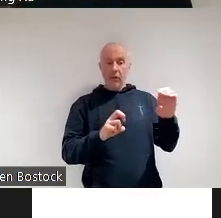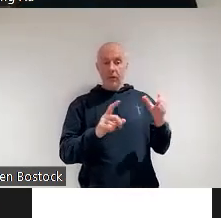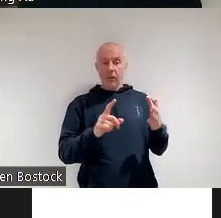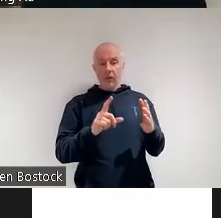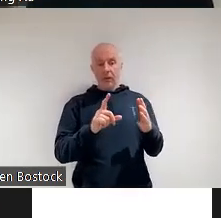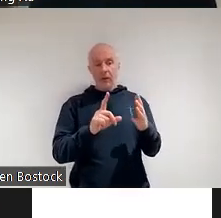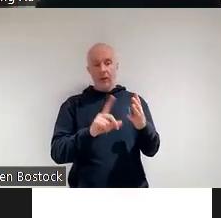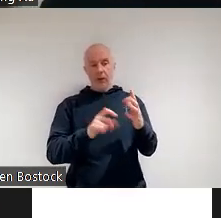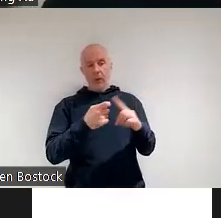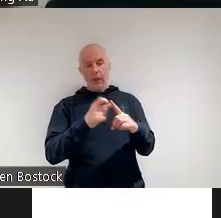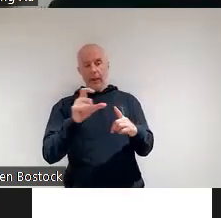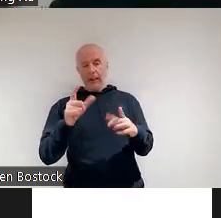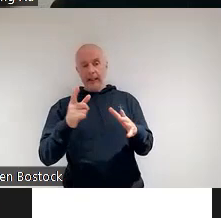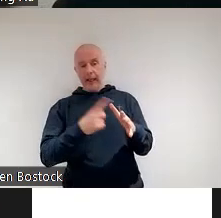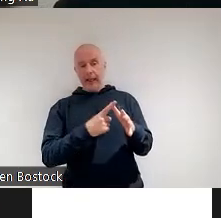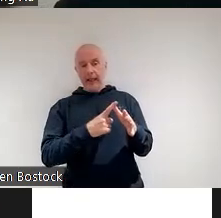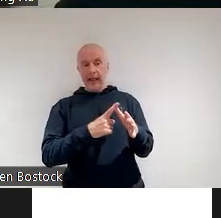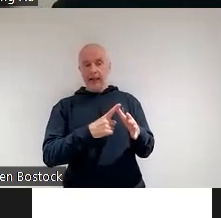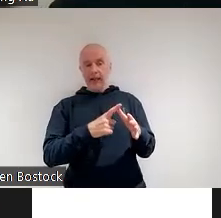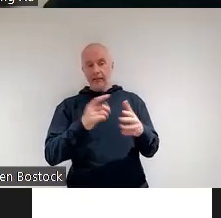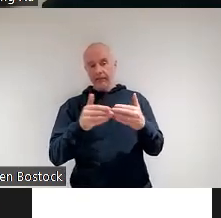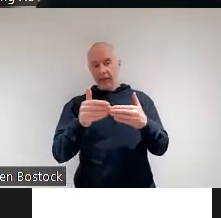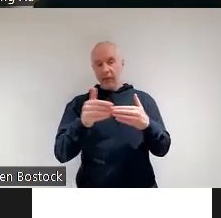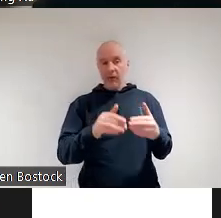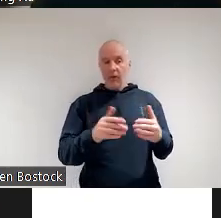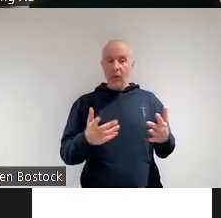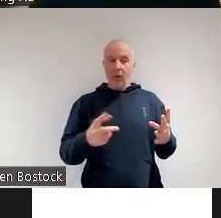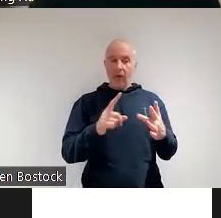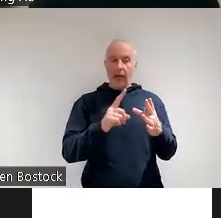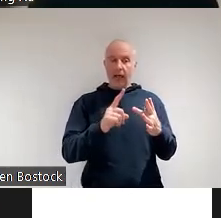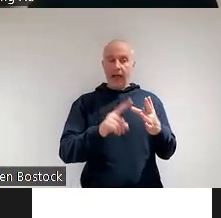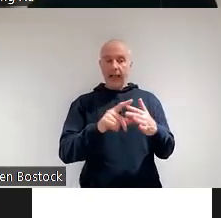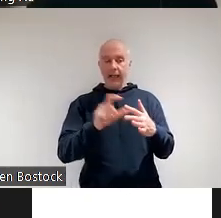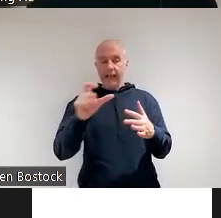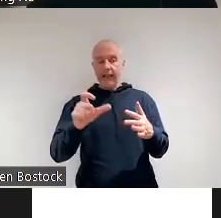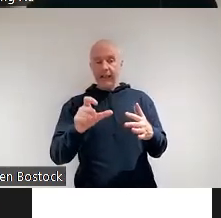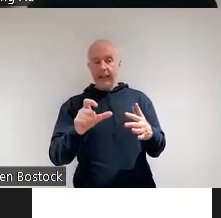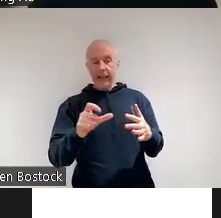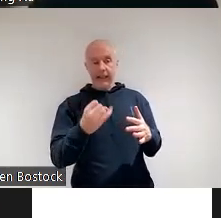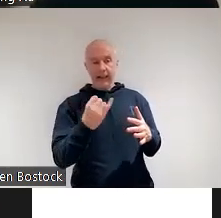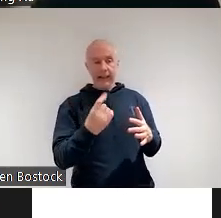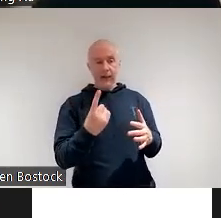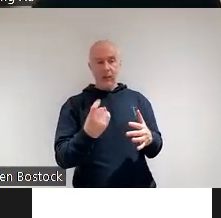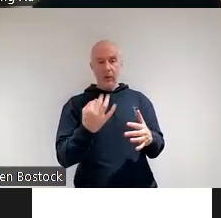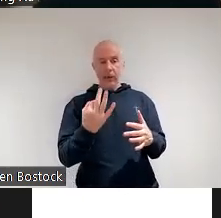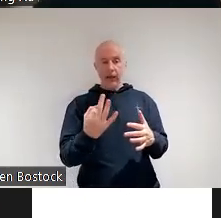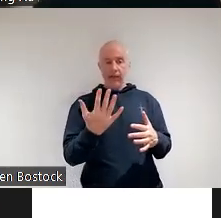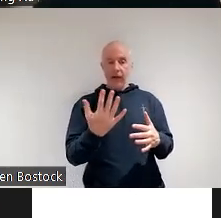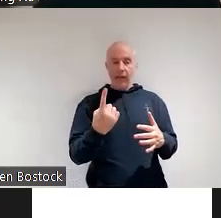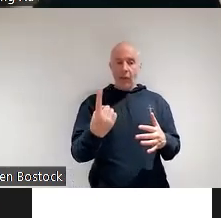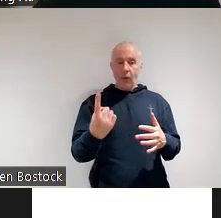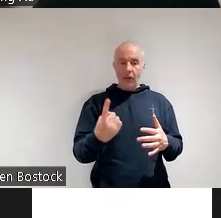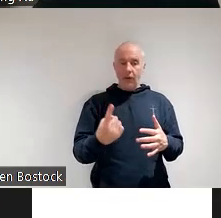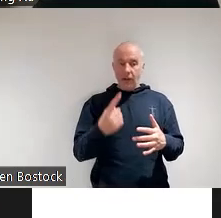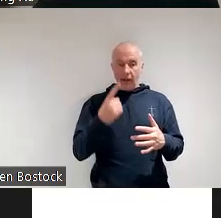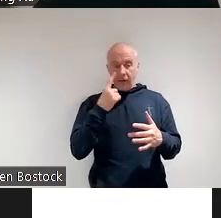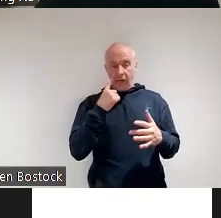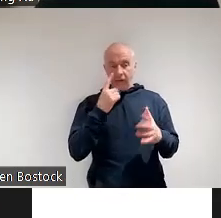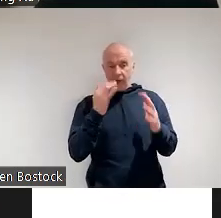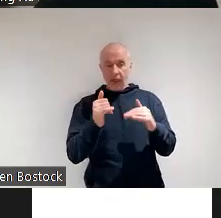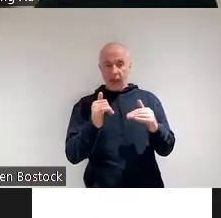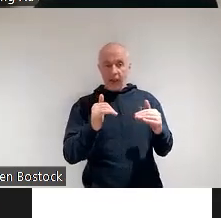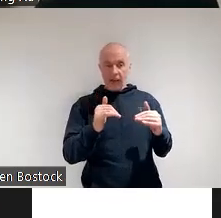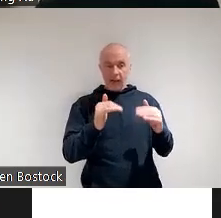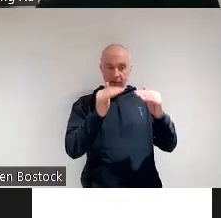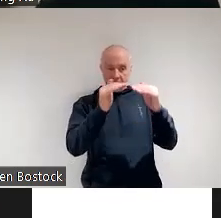called UKCA in the near future. All this is governed by the IEC standard 61851. If you look at that standard, you can see that there are a